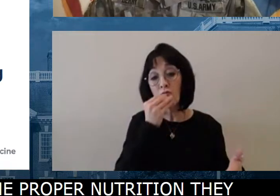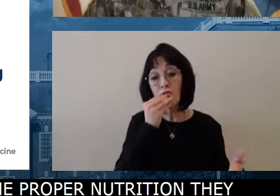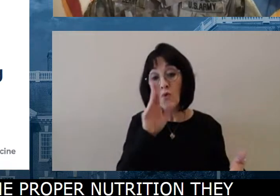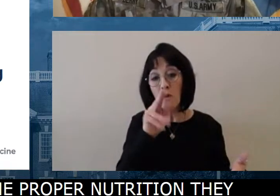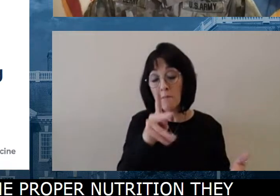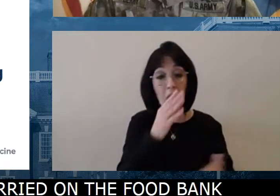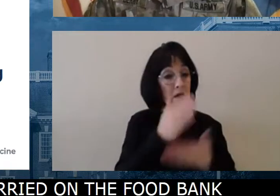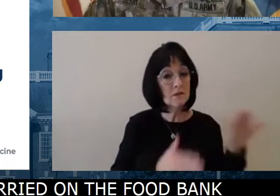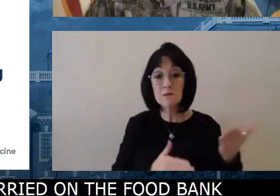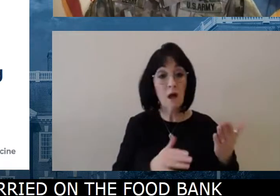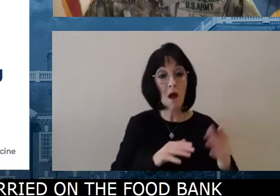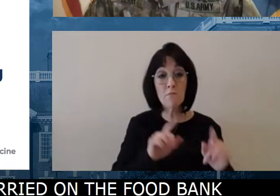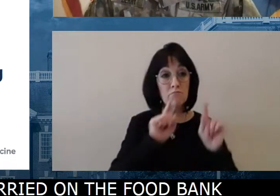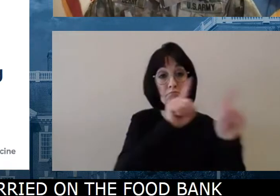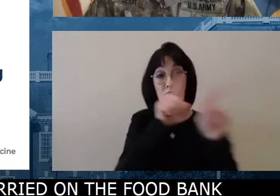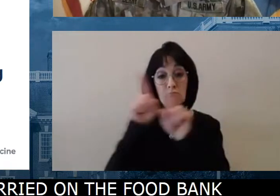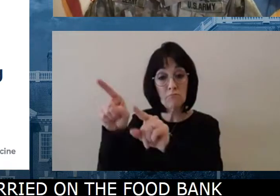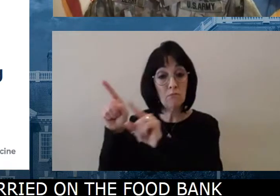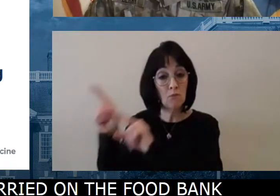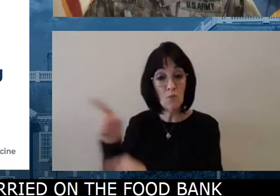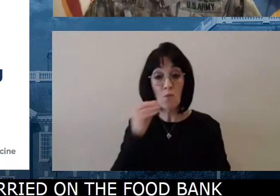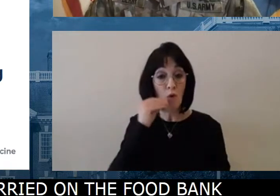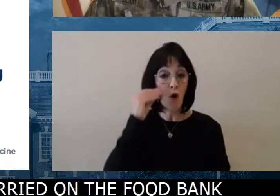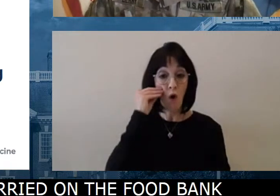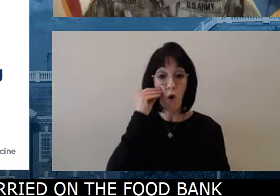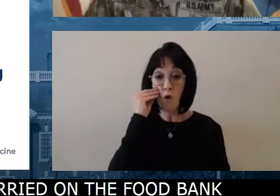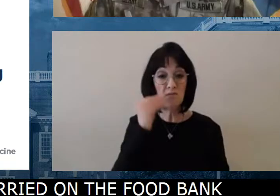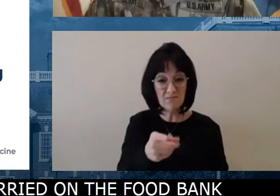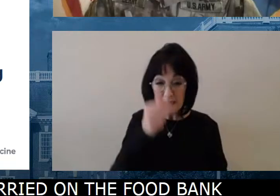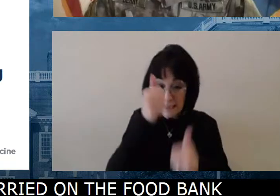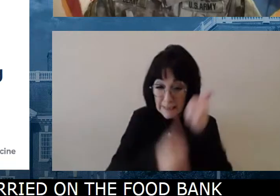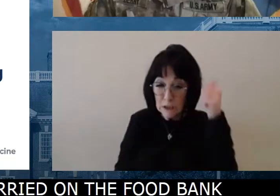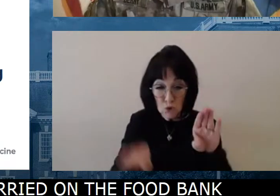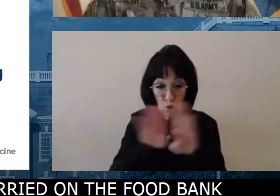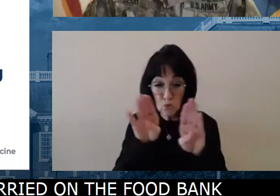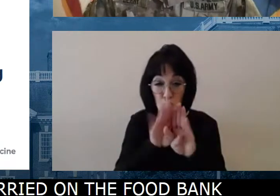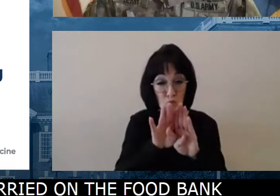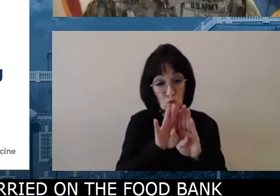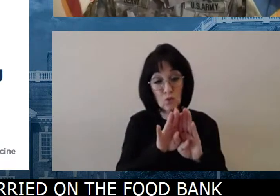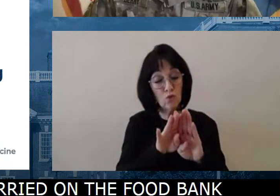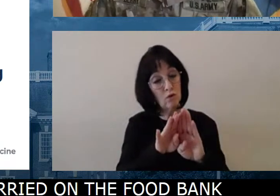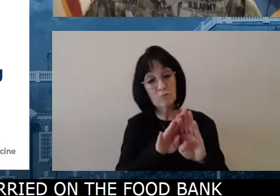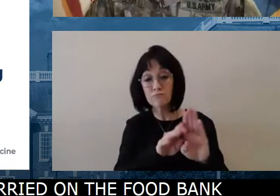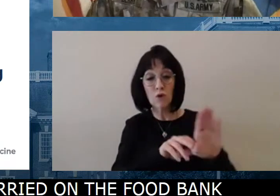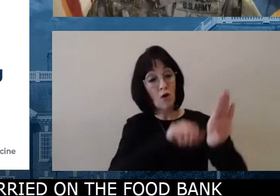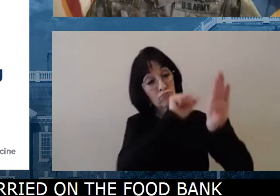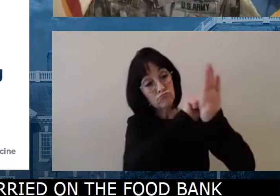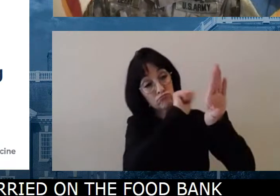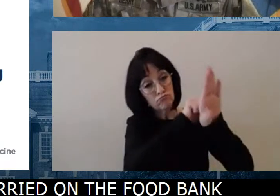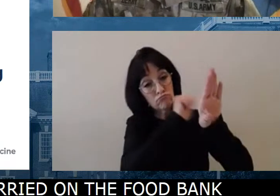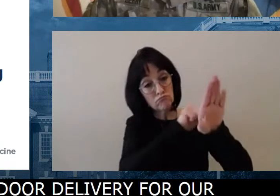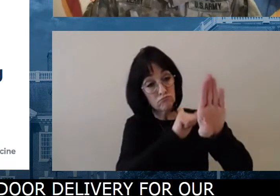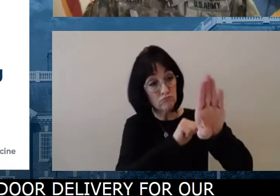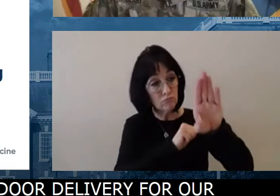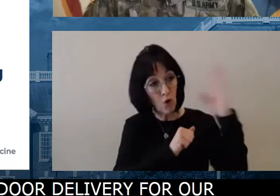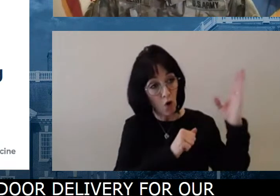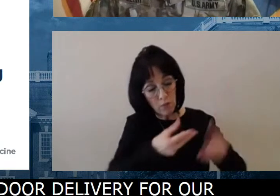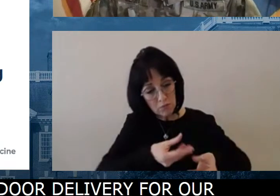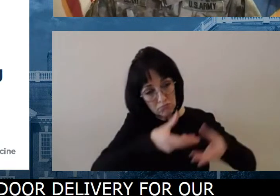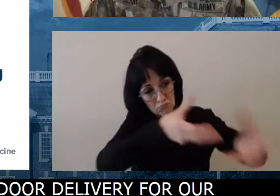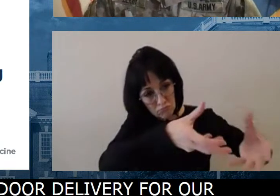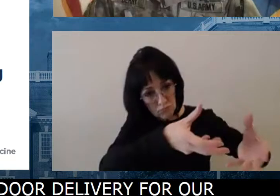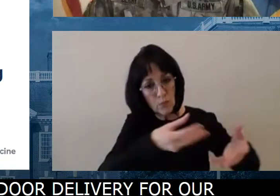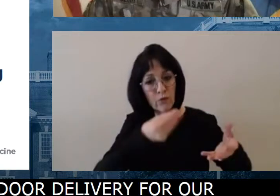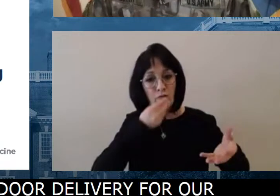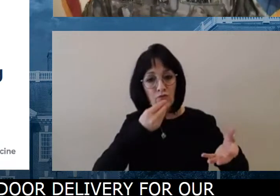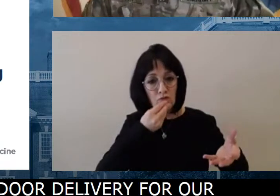who were not in school last spring and were not able to receive the meals that they need in order to maintain